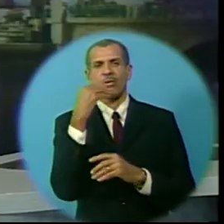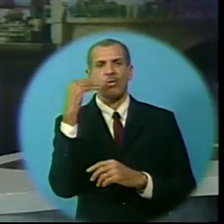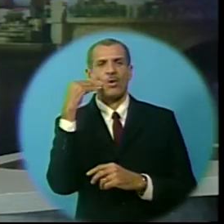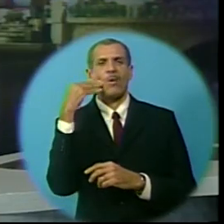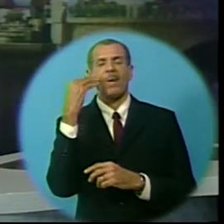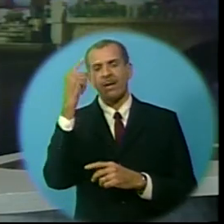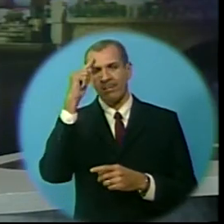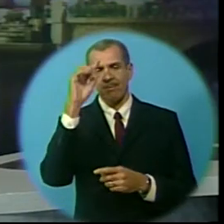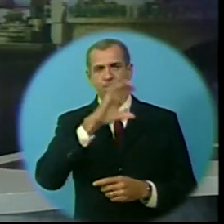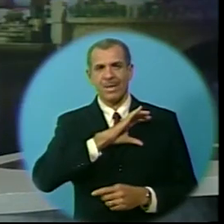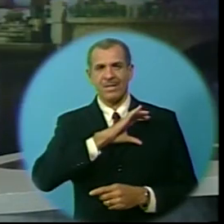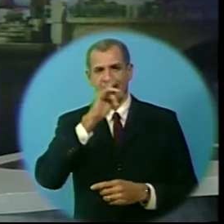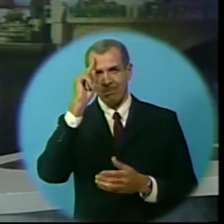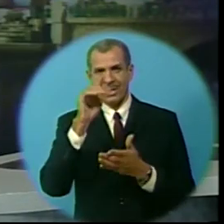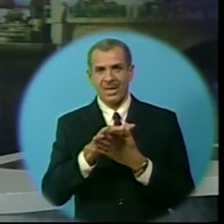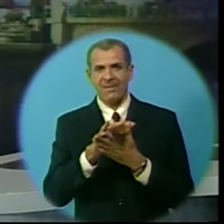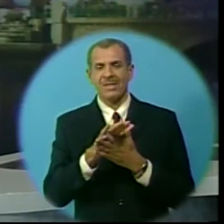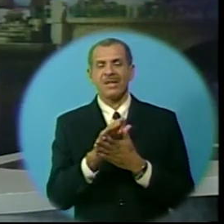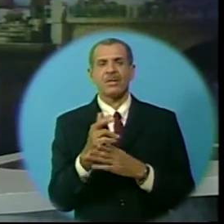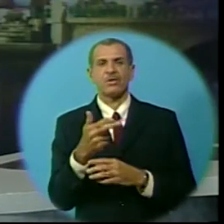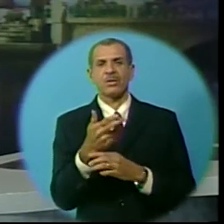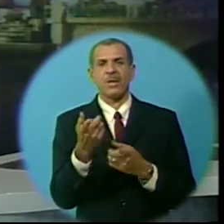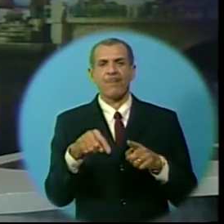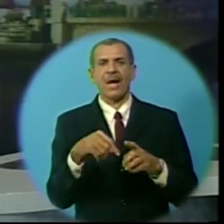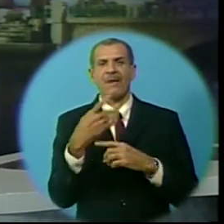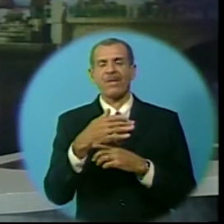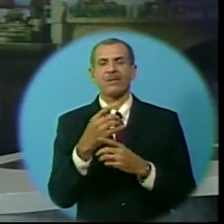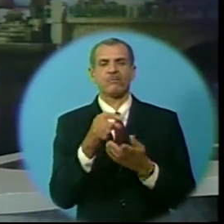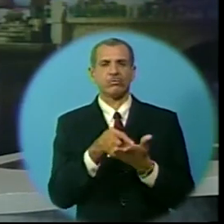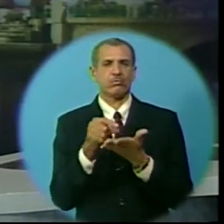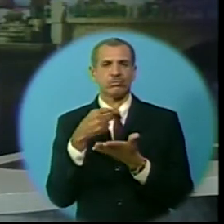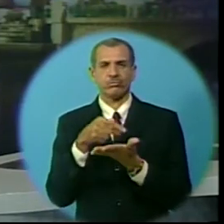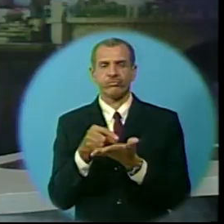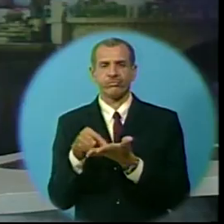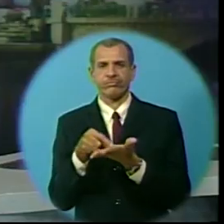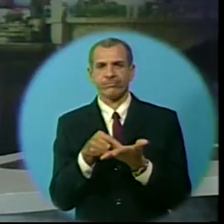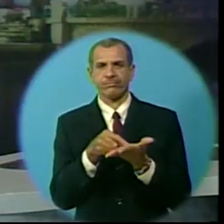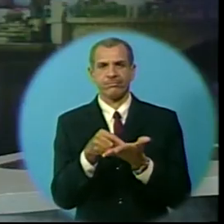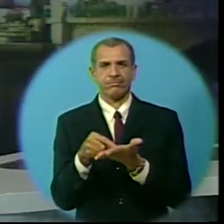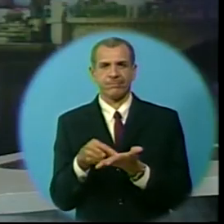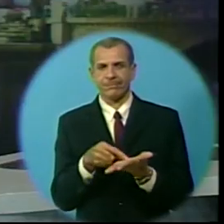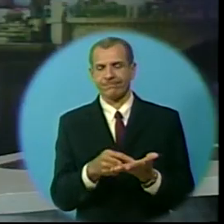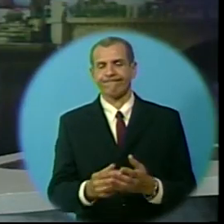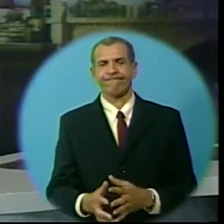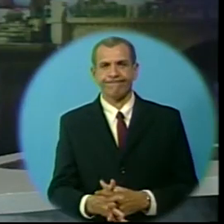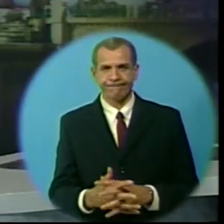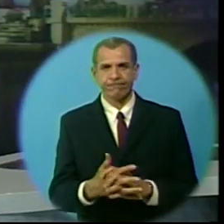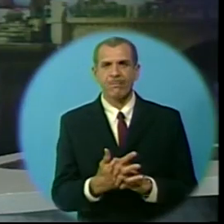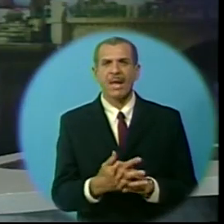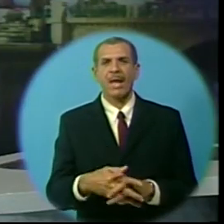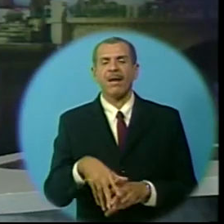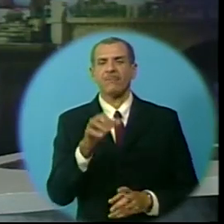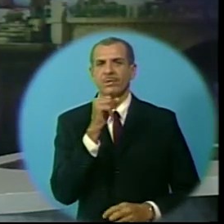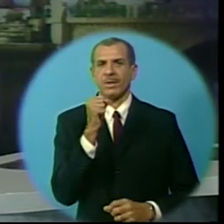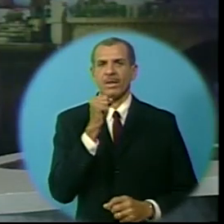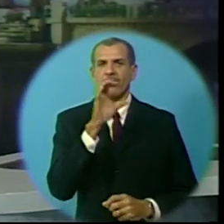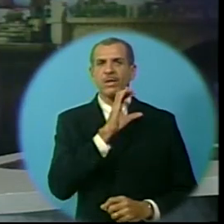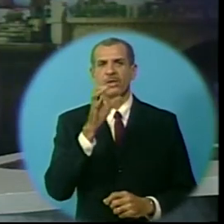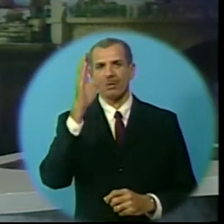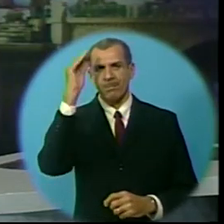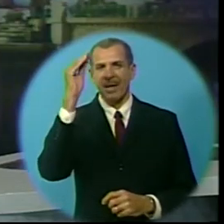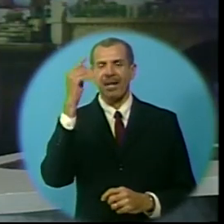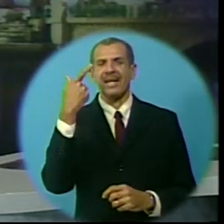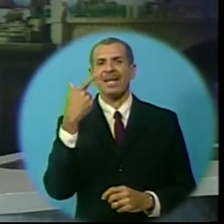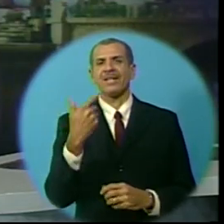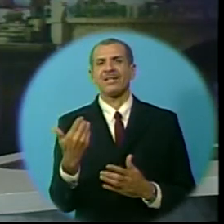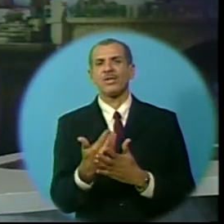was the result of an earlier dispute in which Cumberbatch was involved. An elderly Christchurch man is the island's